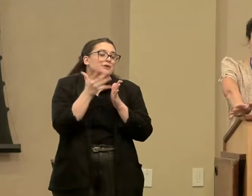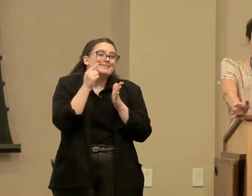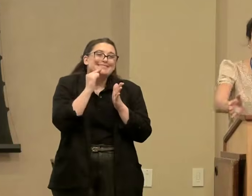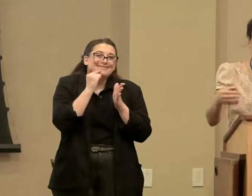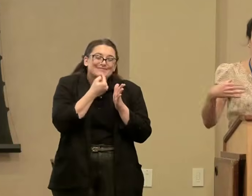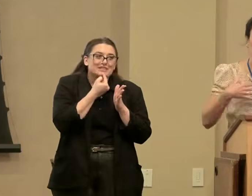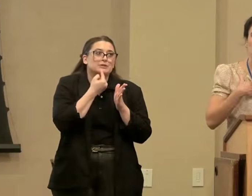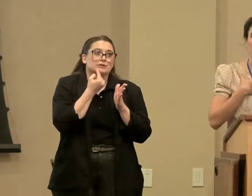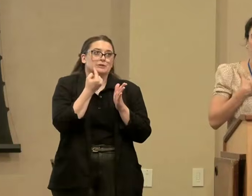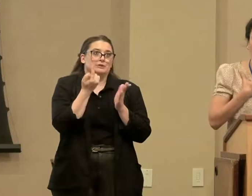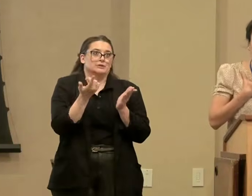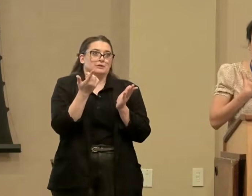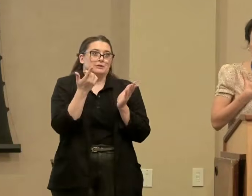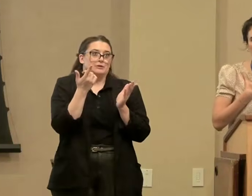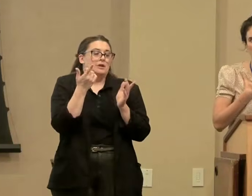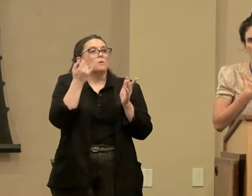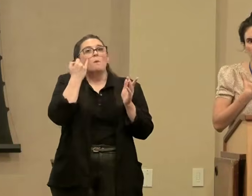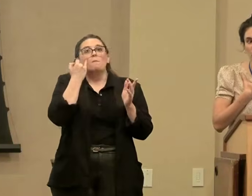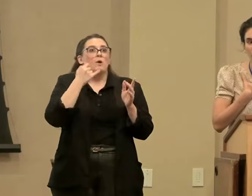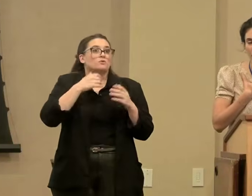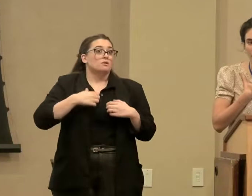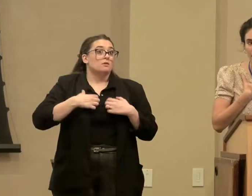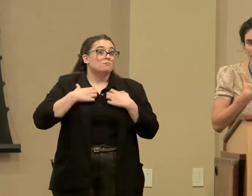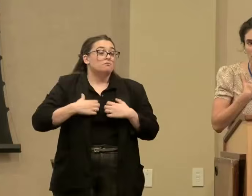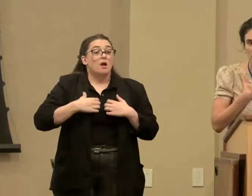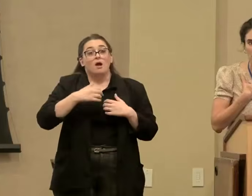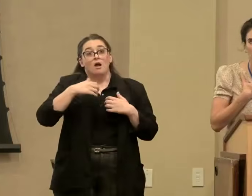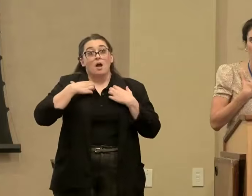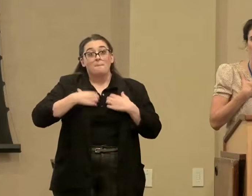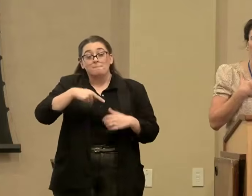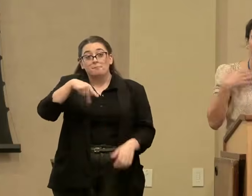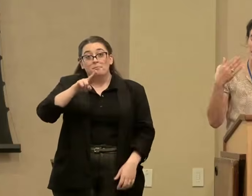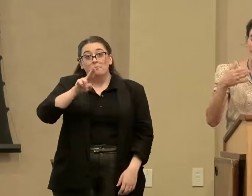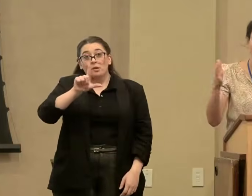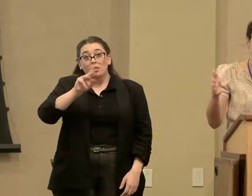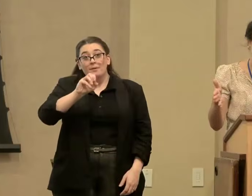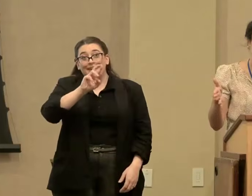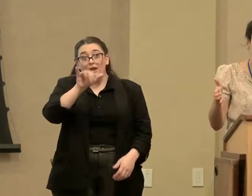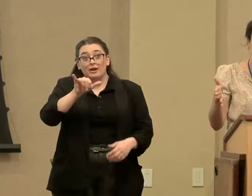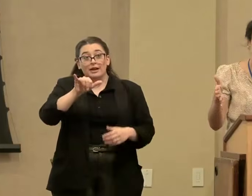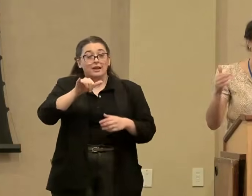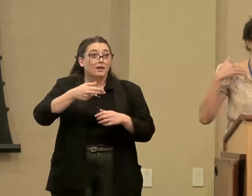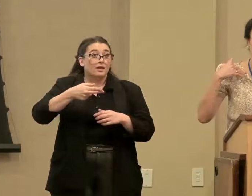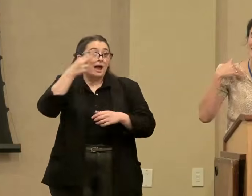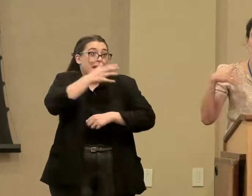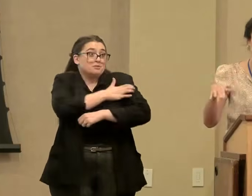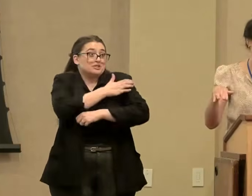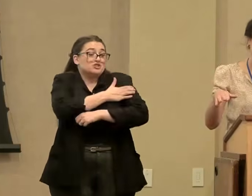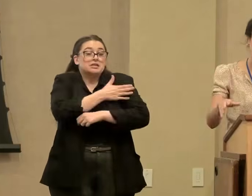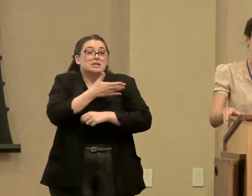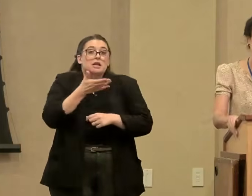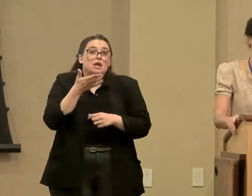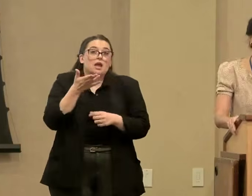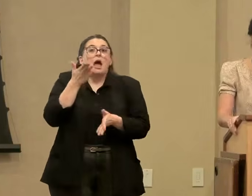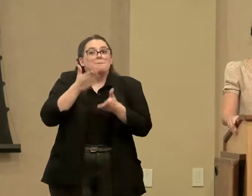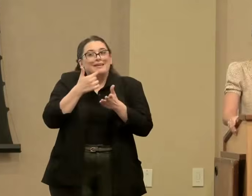severe manifestations, incredibly high blood pressure in the lungs called pulmonary hypertension. I can't speak to every individual's case, but that is not